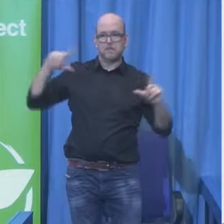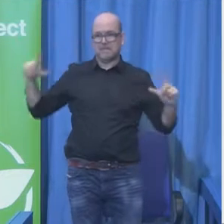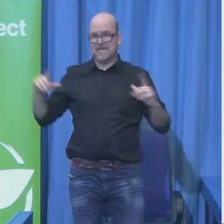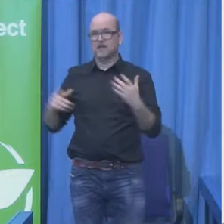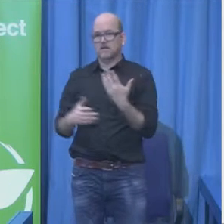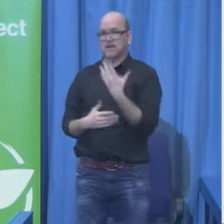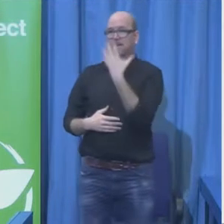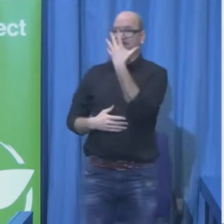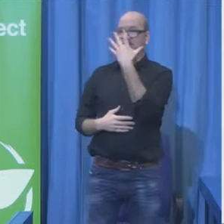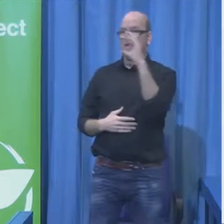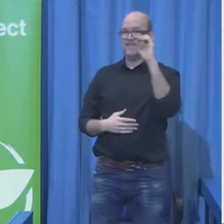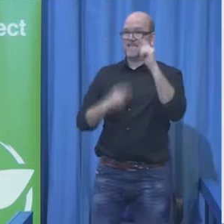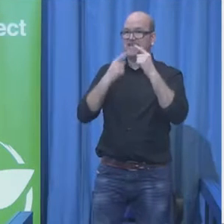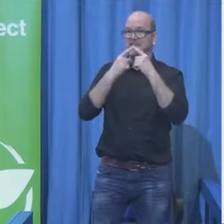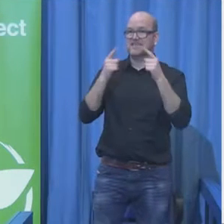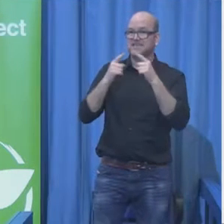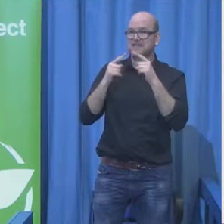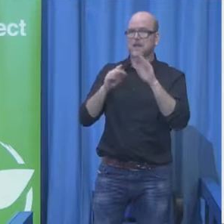And